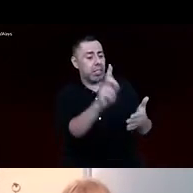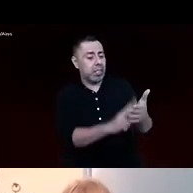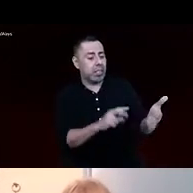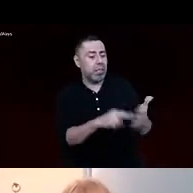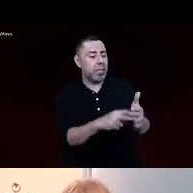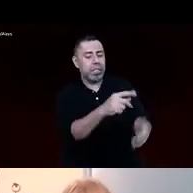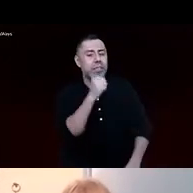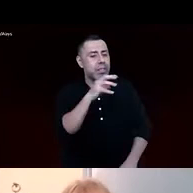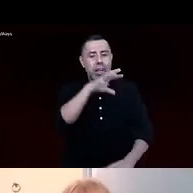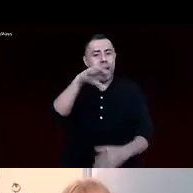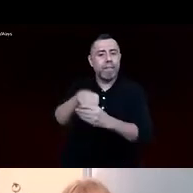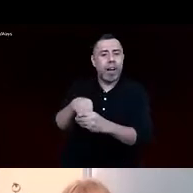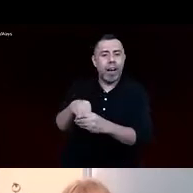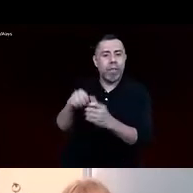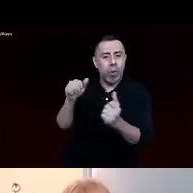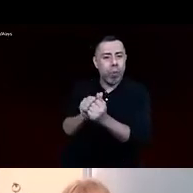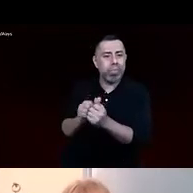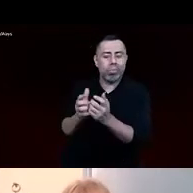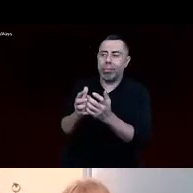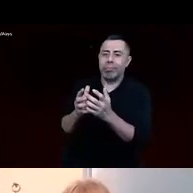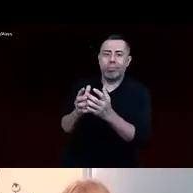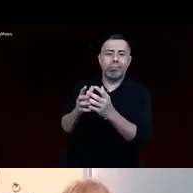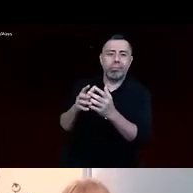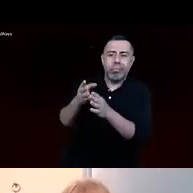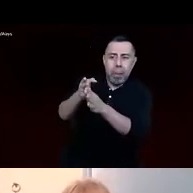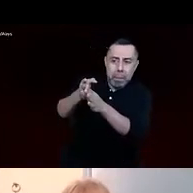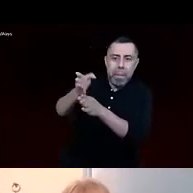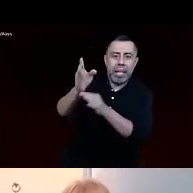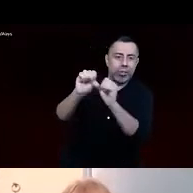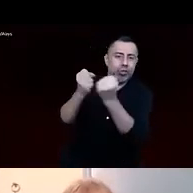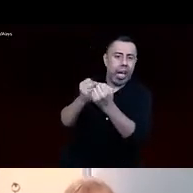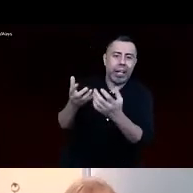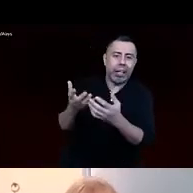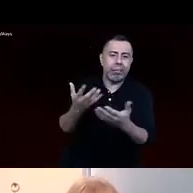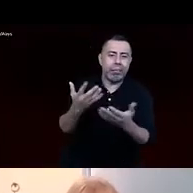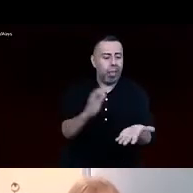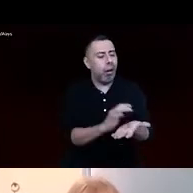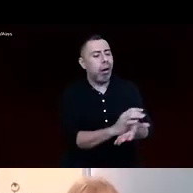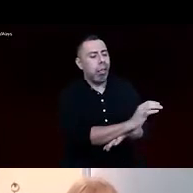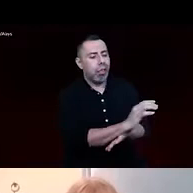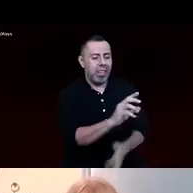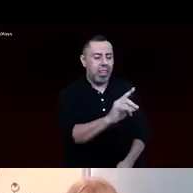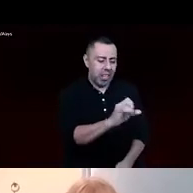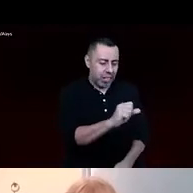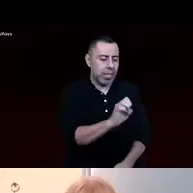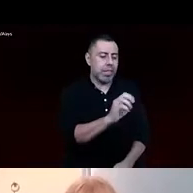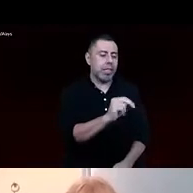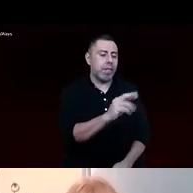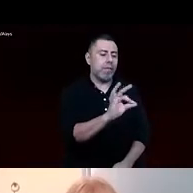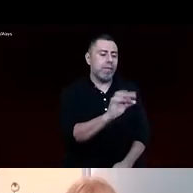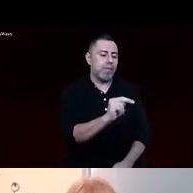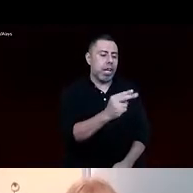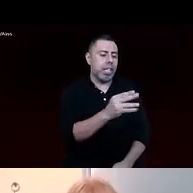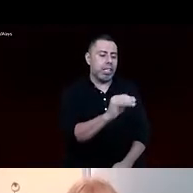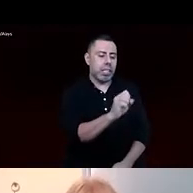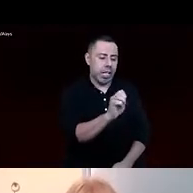mainstream. Thank you very much for that. And Your daughter, Cynthia, would like to say some